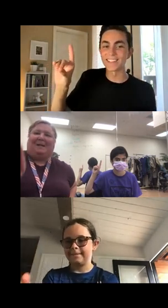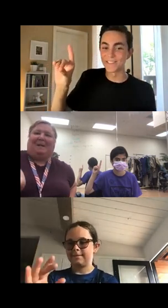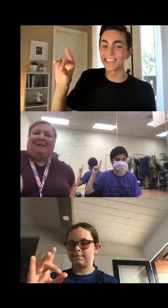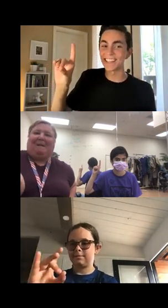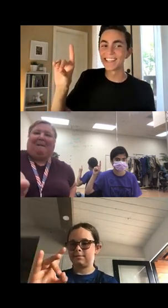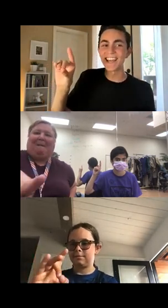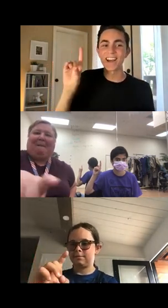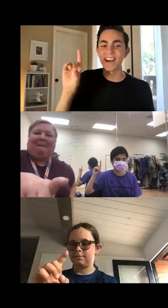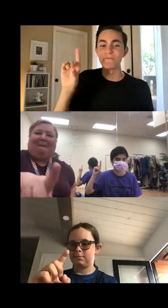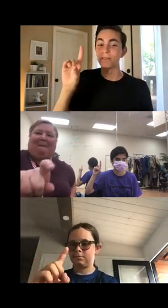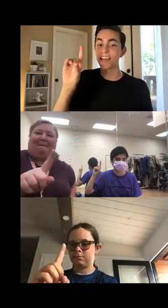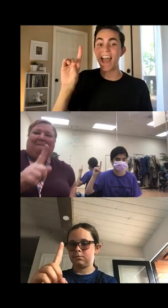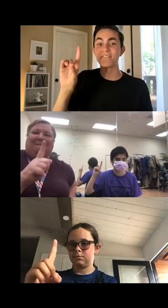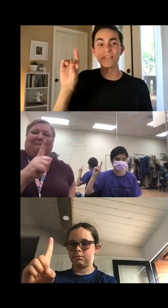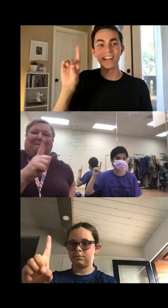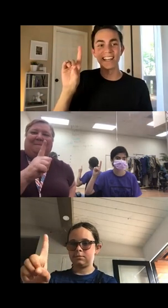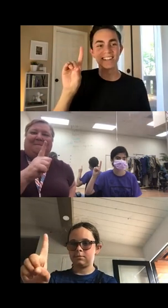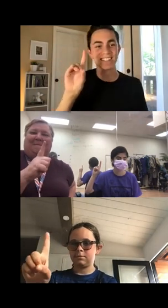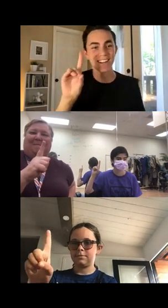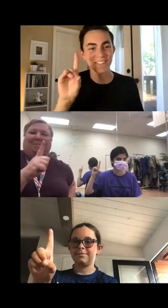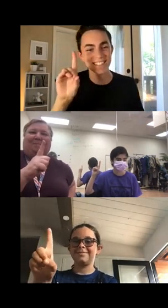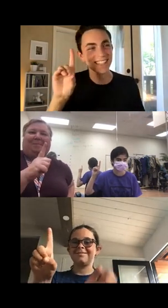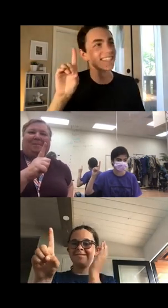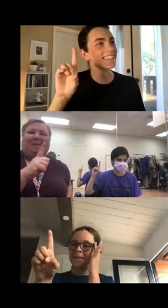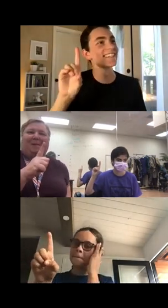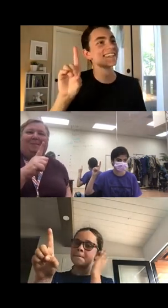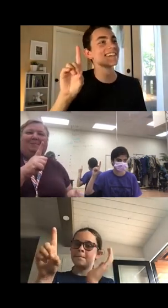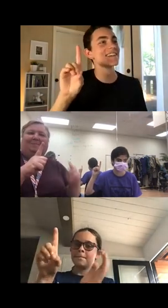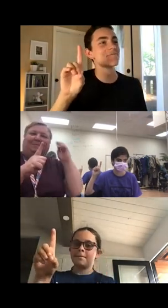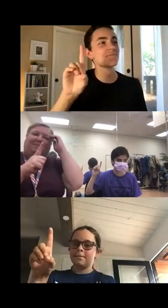It's tricky. I promise everyone has a hard time with T.